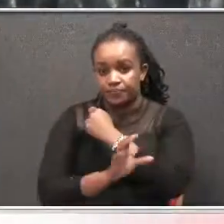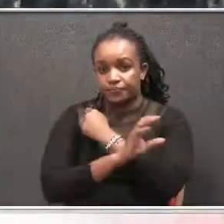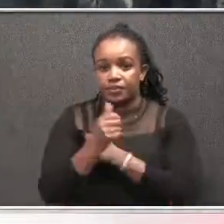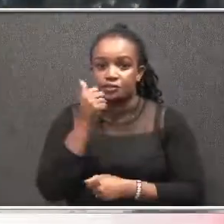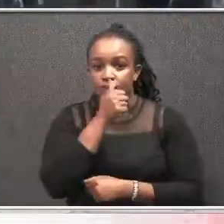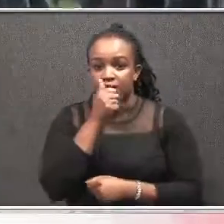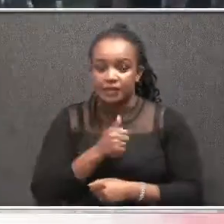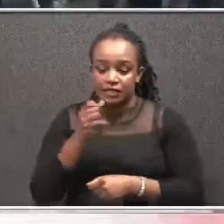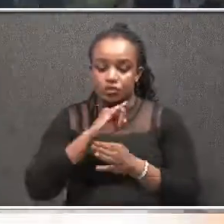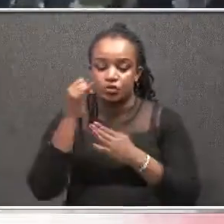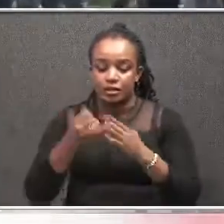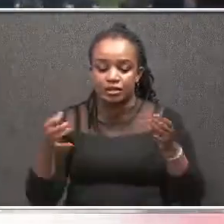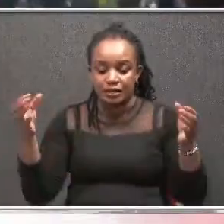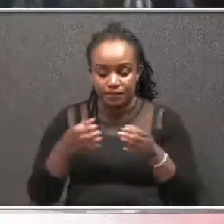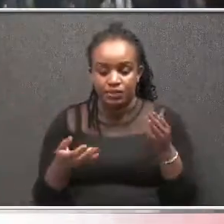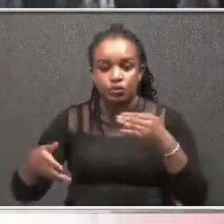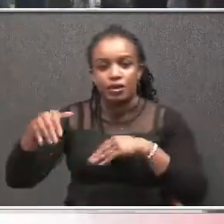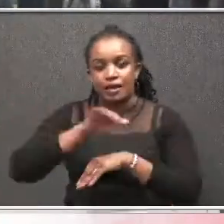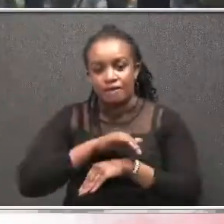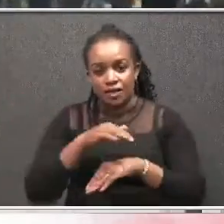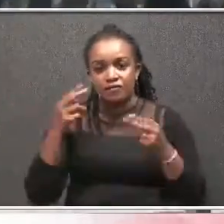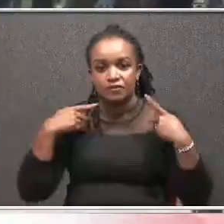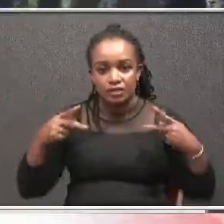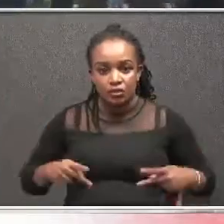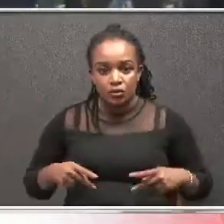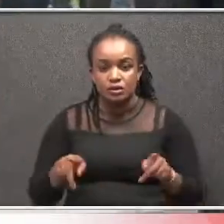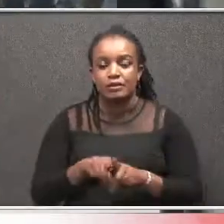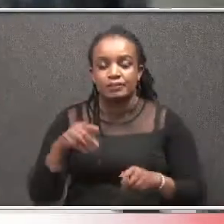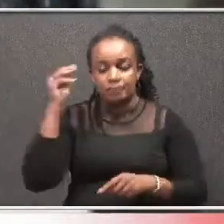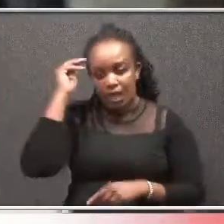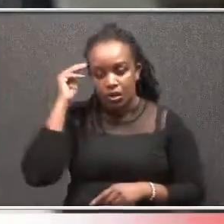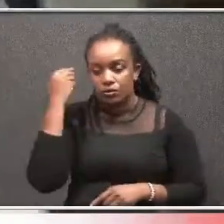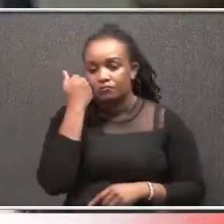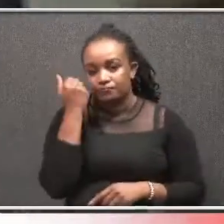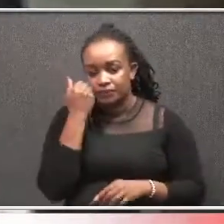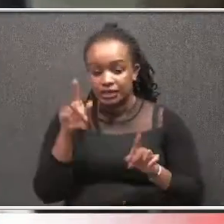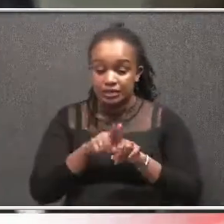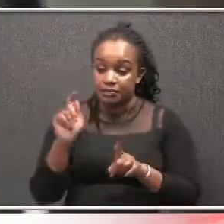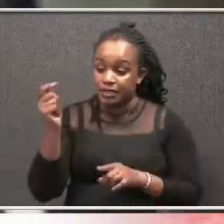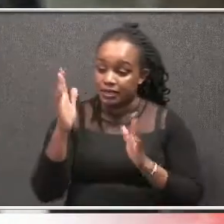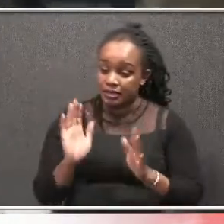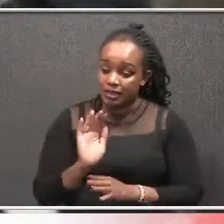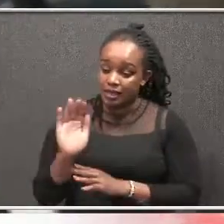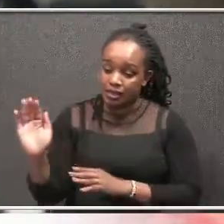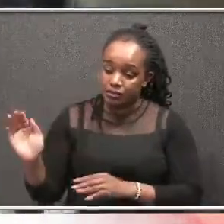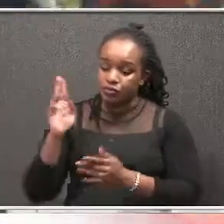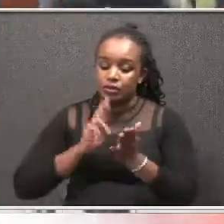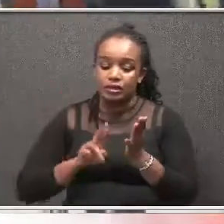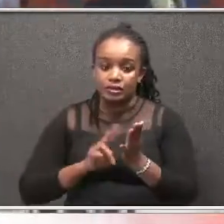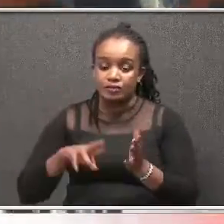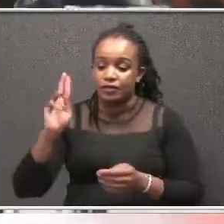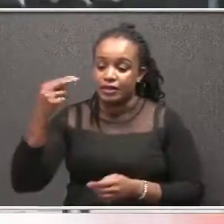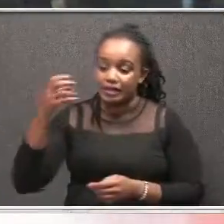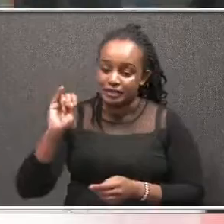insurance companies equally cover physical and mental illnesses, with Kenyans being urged to register for NHIF cover, which